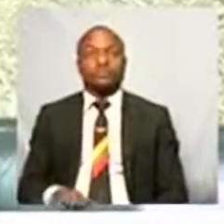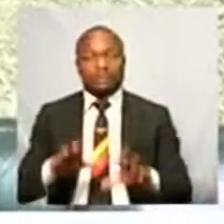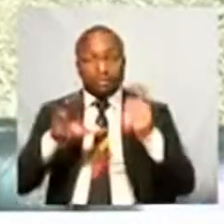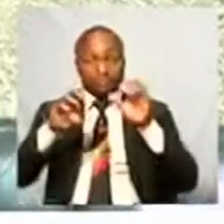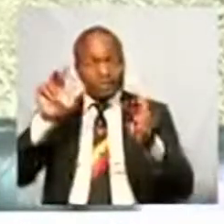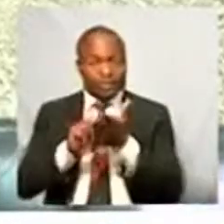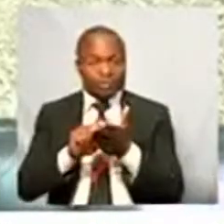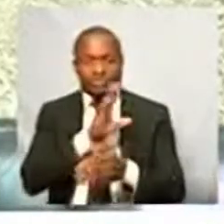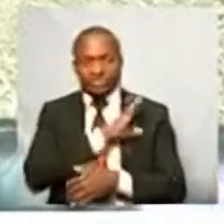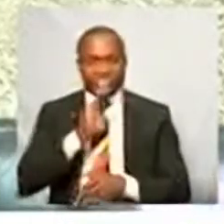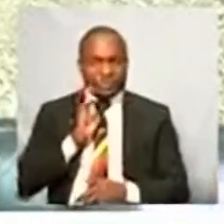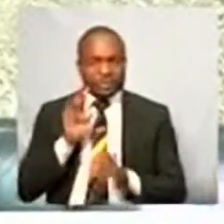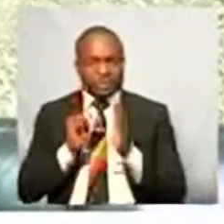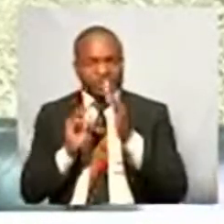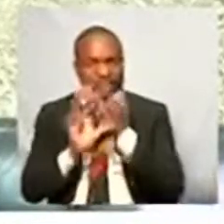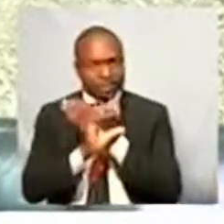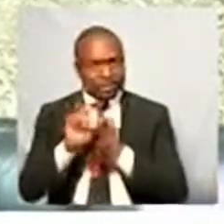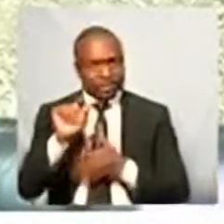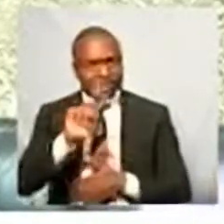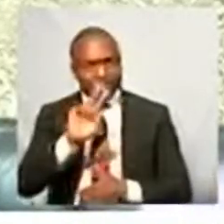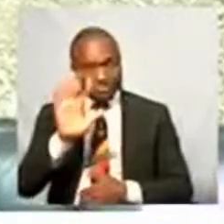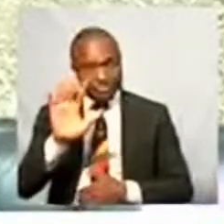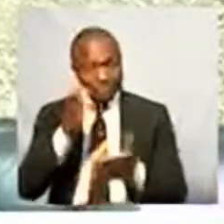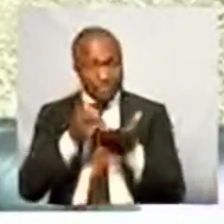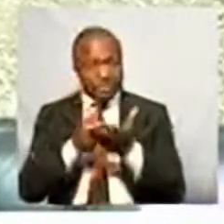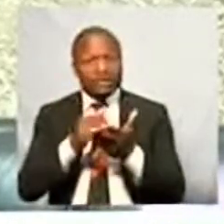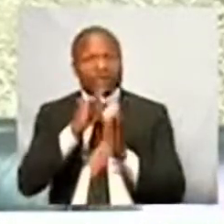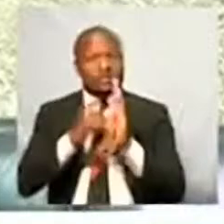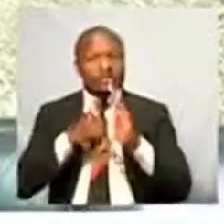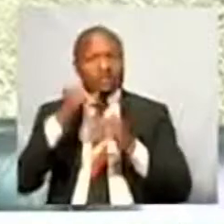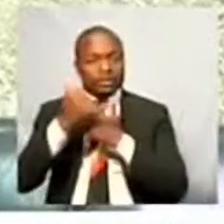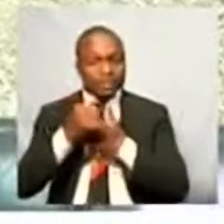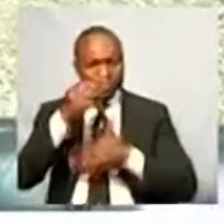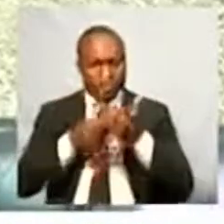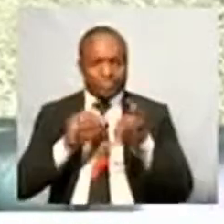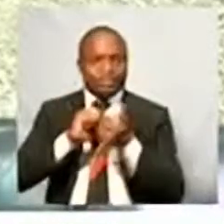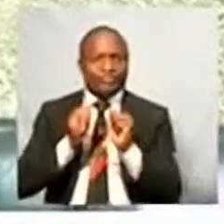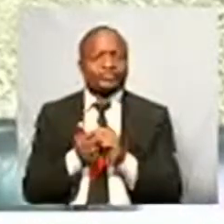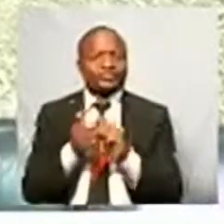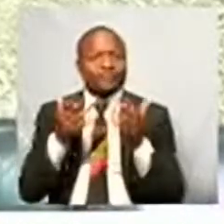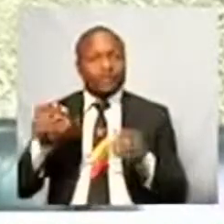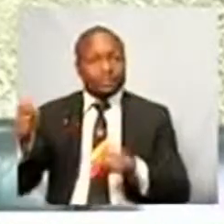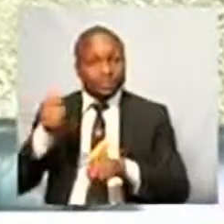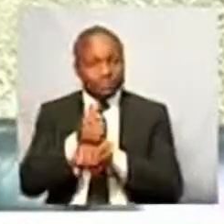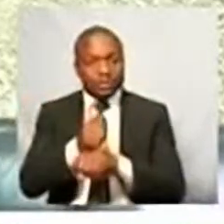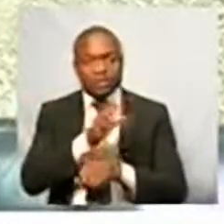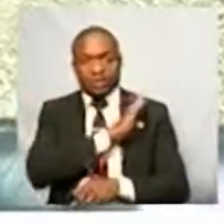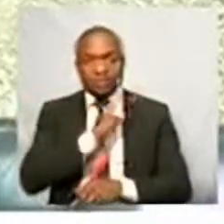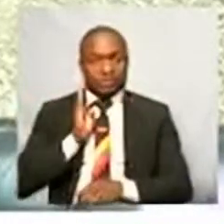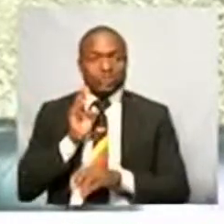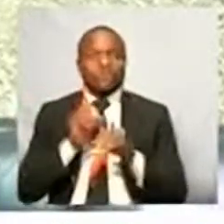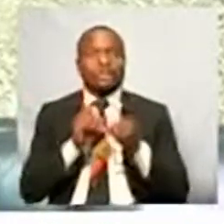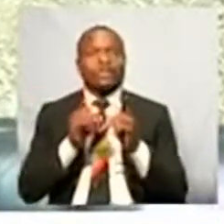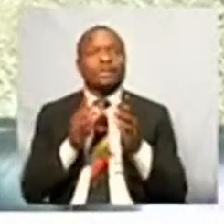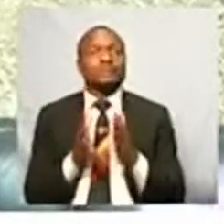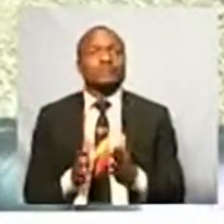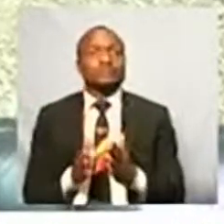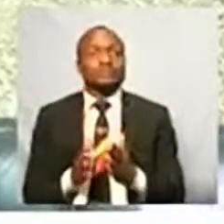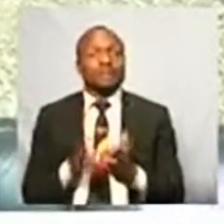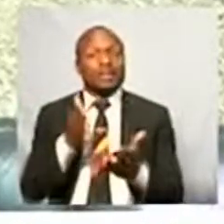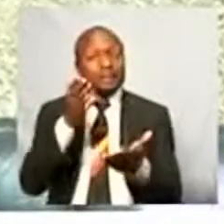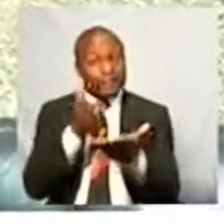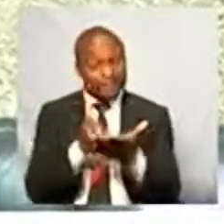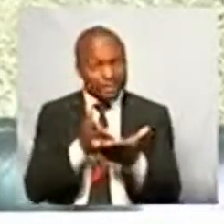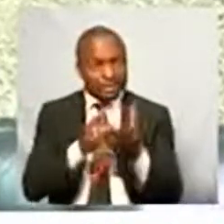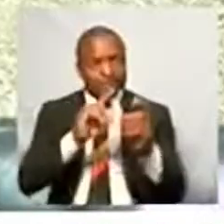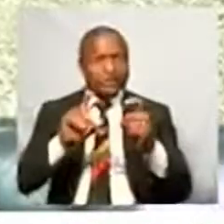March 2025. This is July. So what is the problem really to appoint board directors? So these are